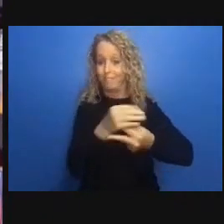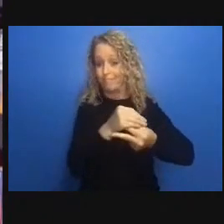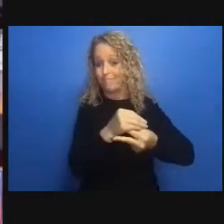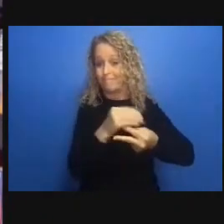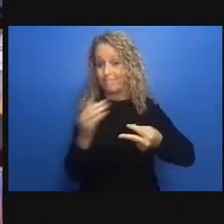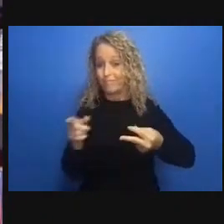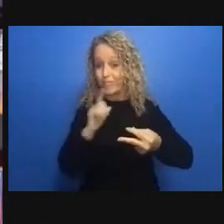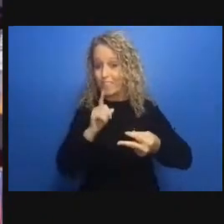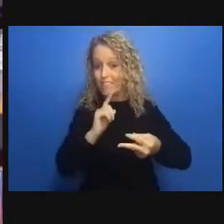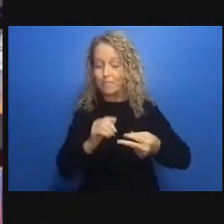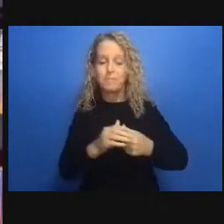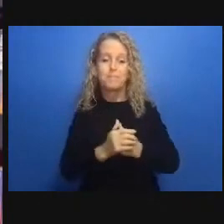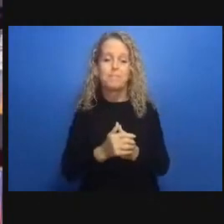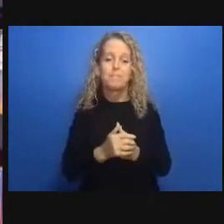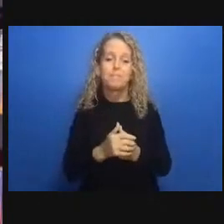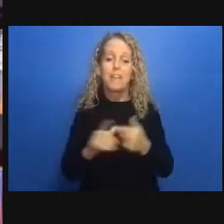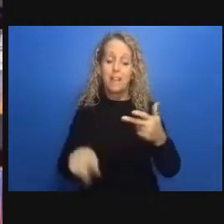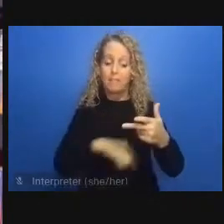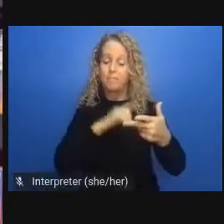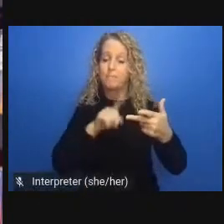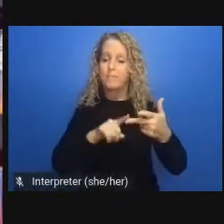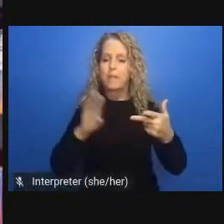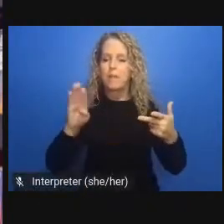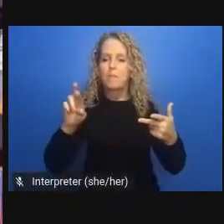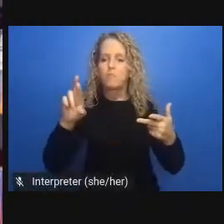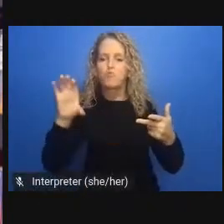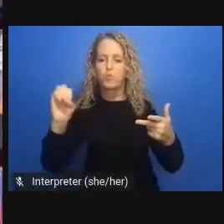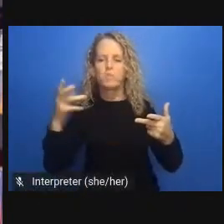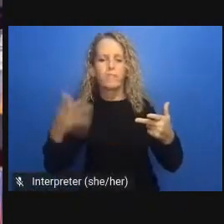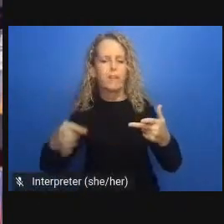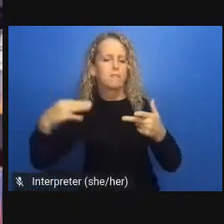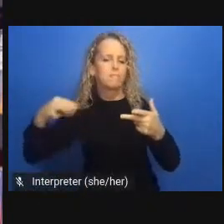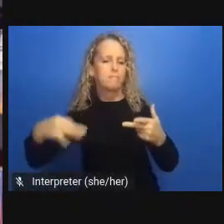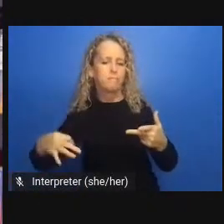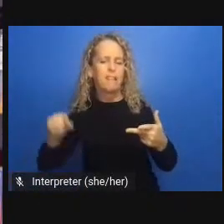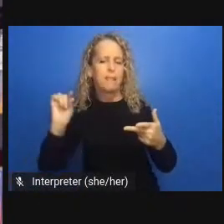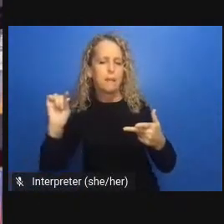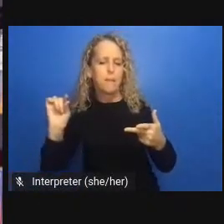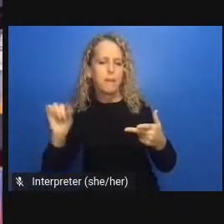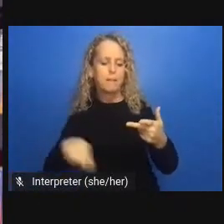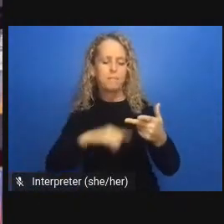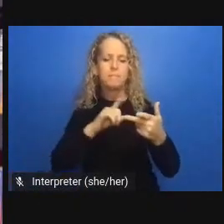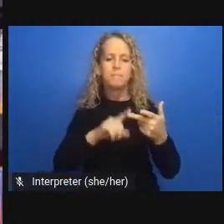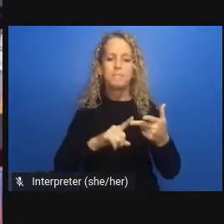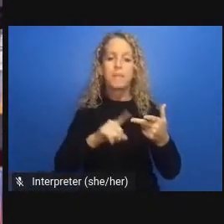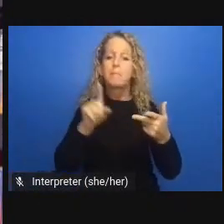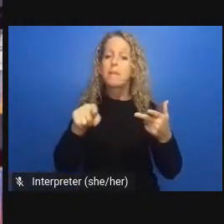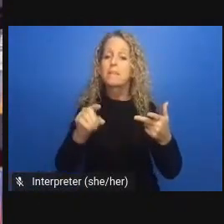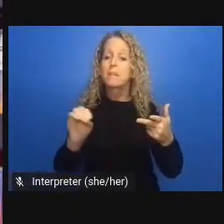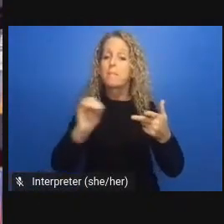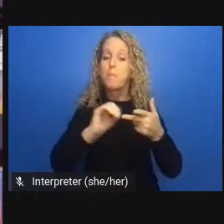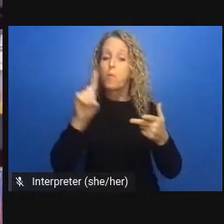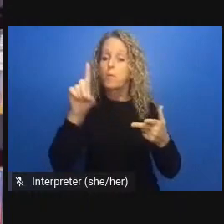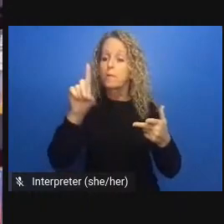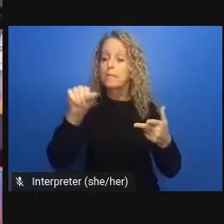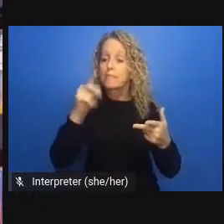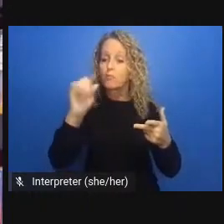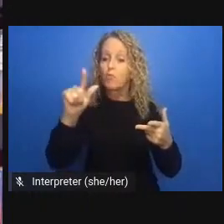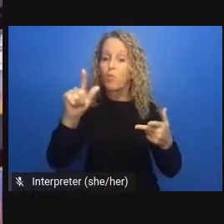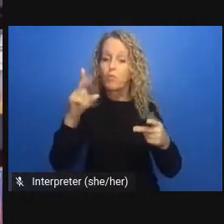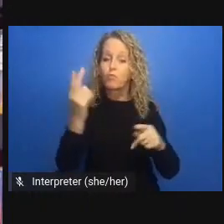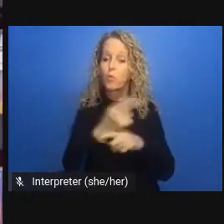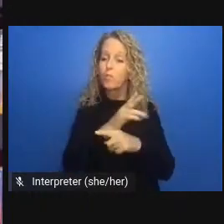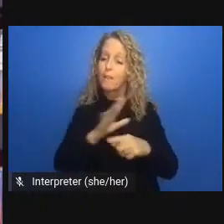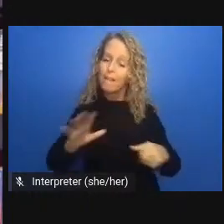know, referenced by Bruce, really the need to drive digital adoption, you know, rates across all firms,